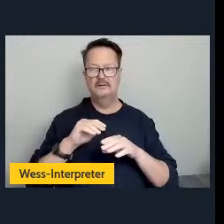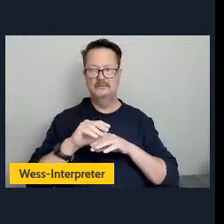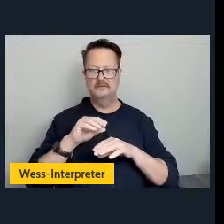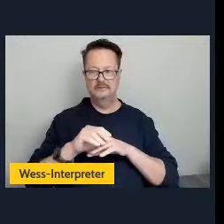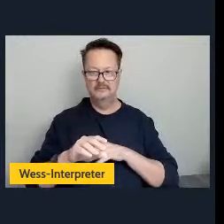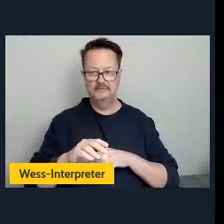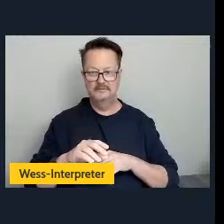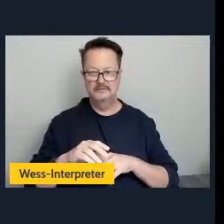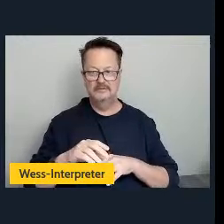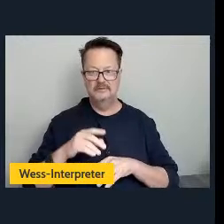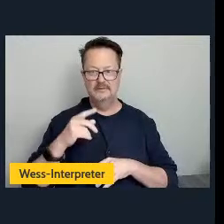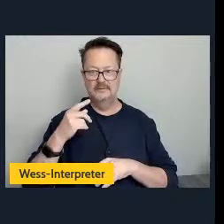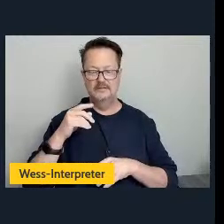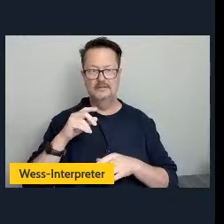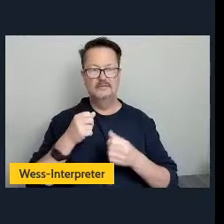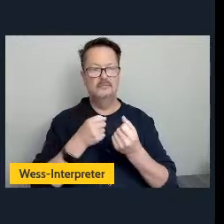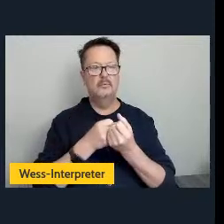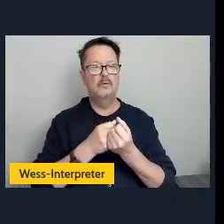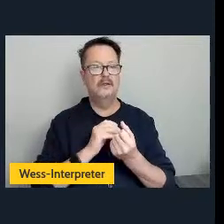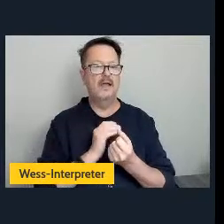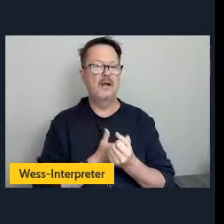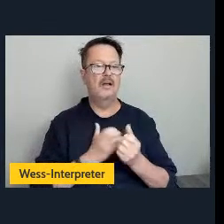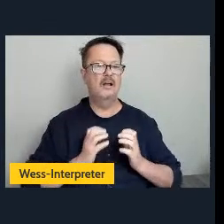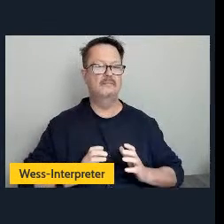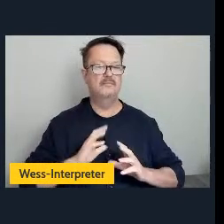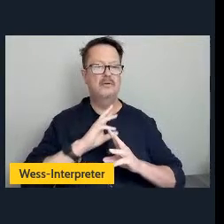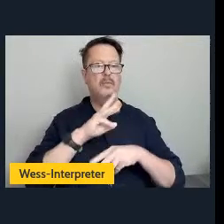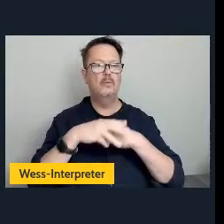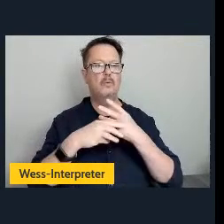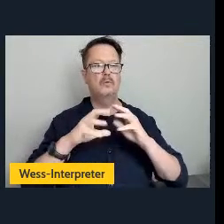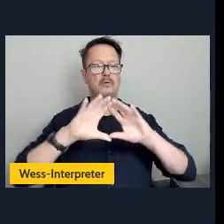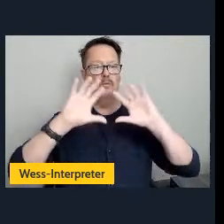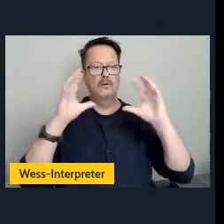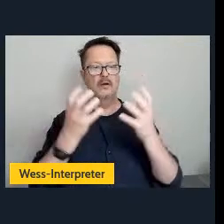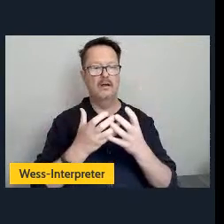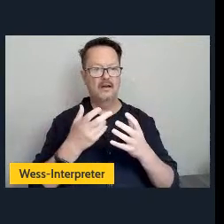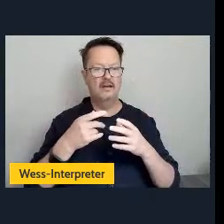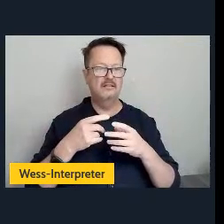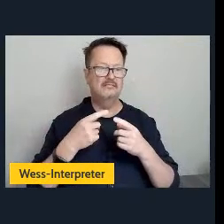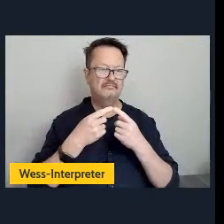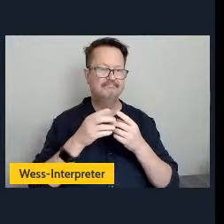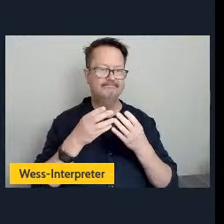our customers in the worldwide public sector. The worldwide public sector